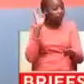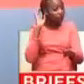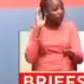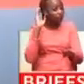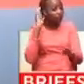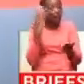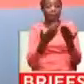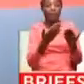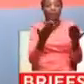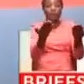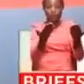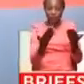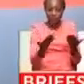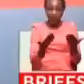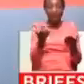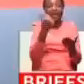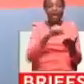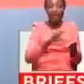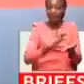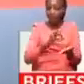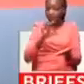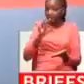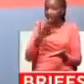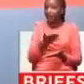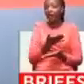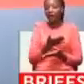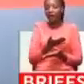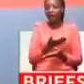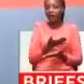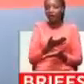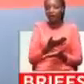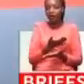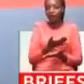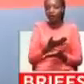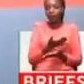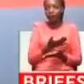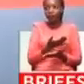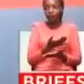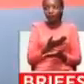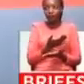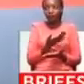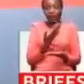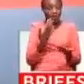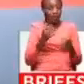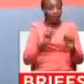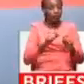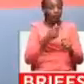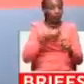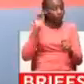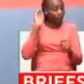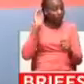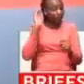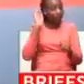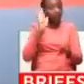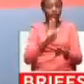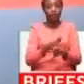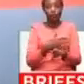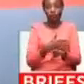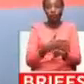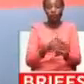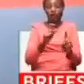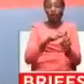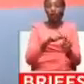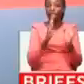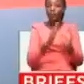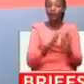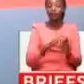that you're inviting into your house. So if I'm listening to, you know, you could listen to a song by Lil Wayne. And if you